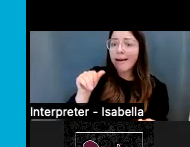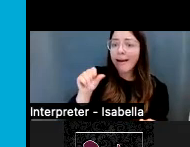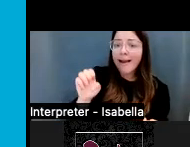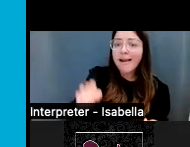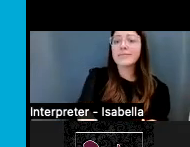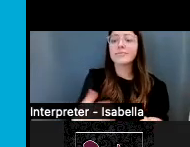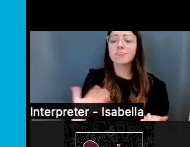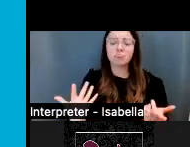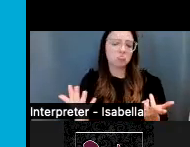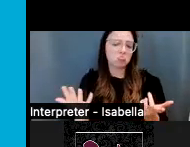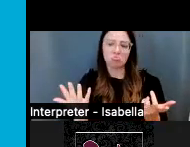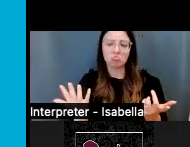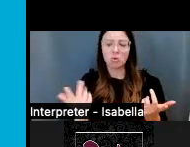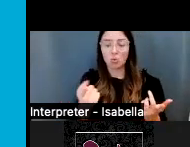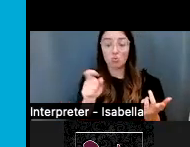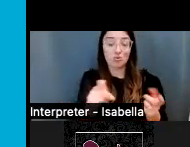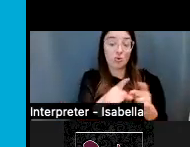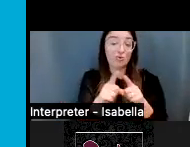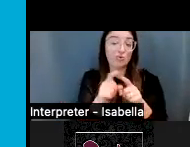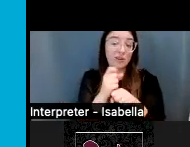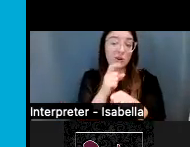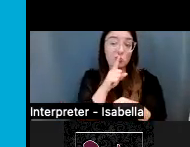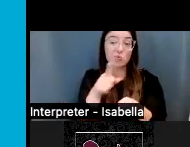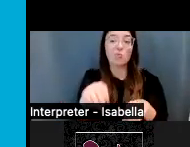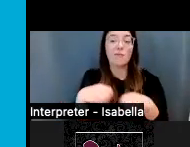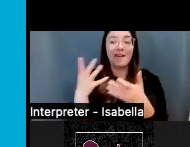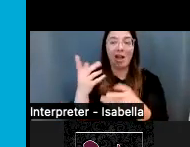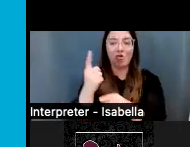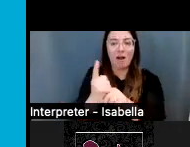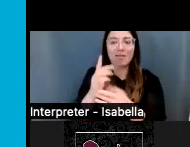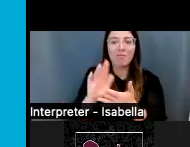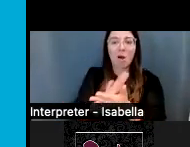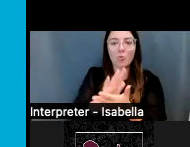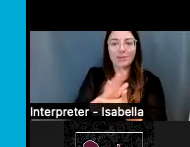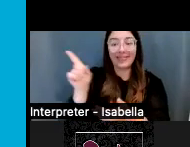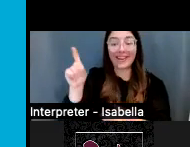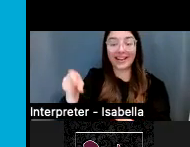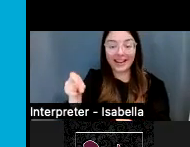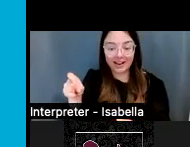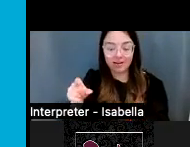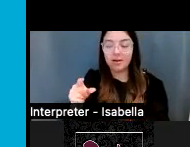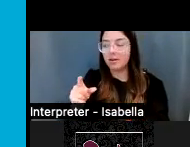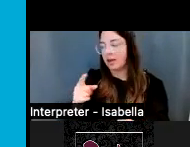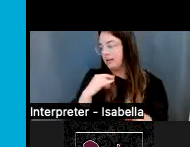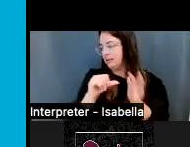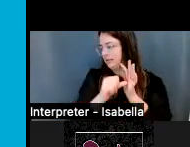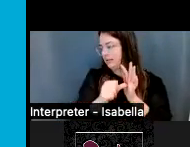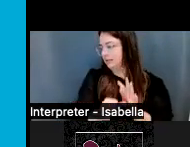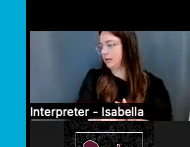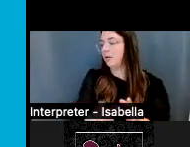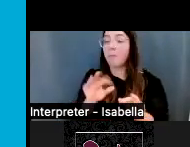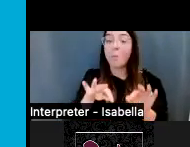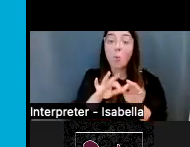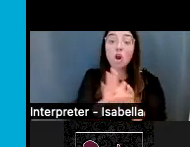call. You should also make sure you're providing the documentation that they need. And we've particularly highlighted here documentation for